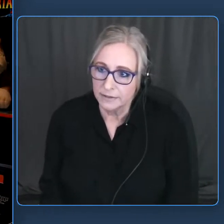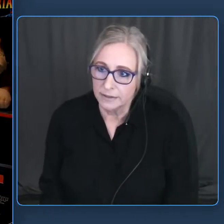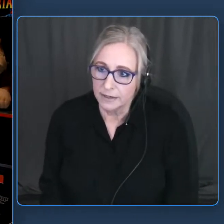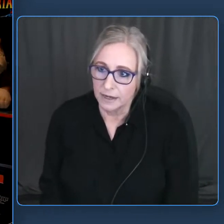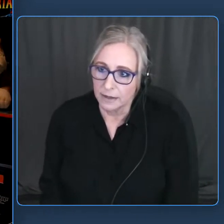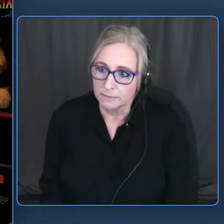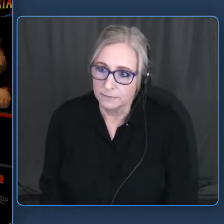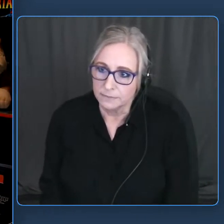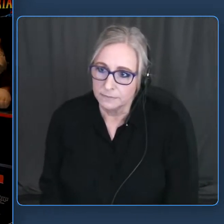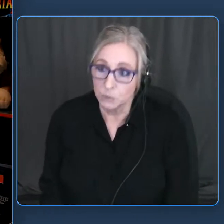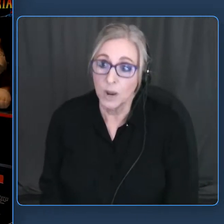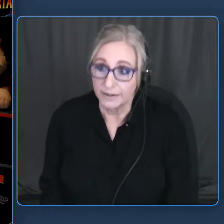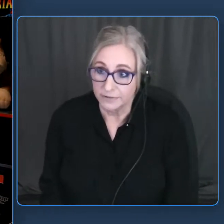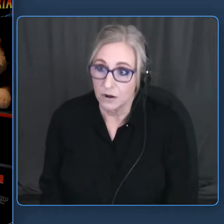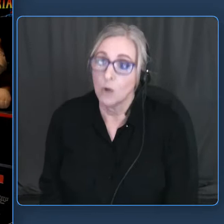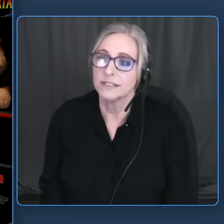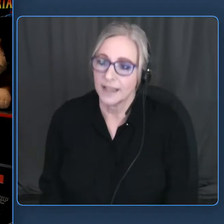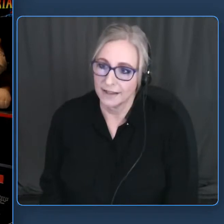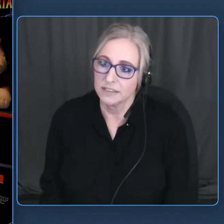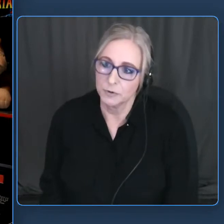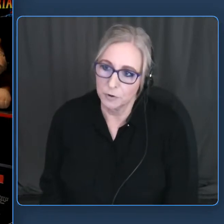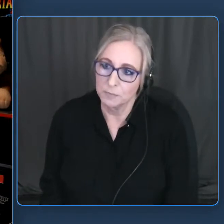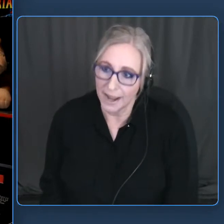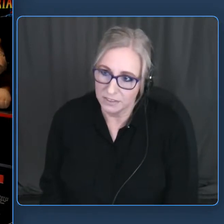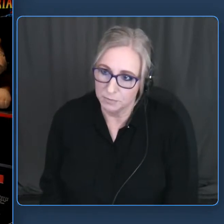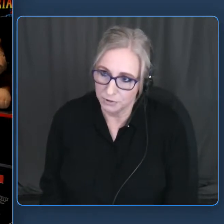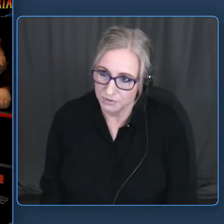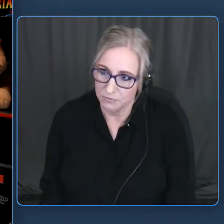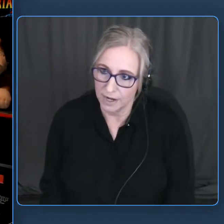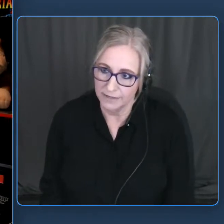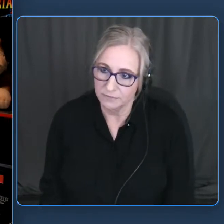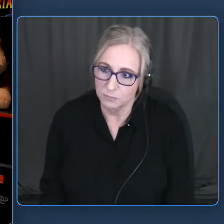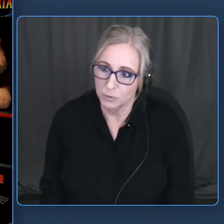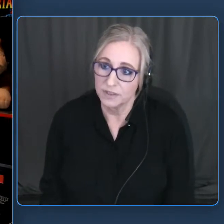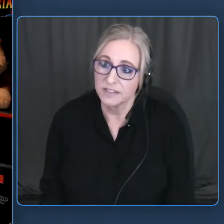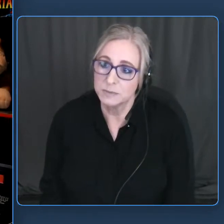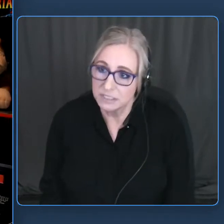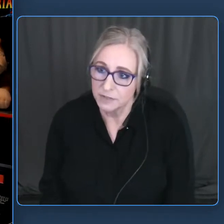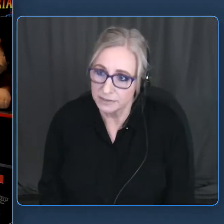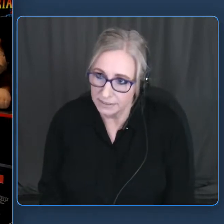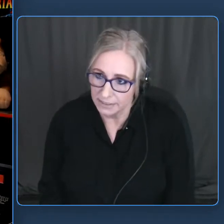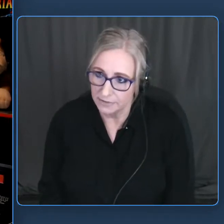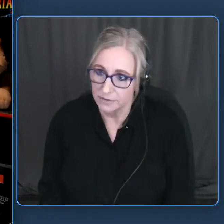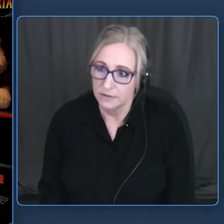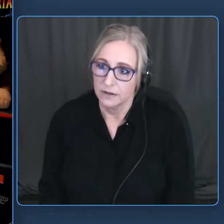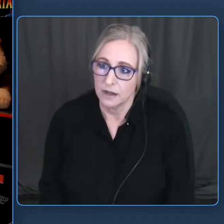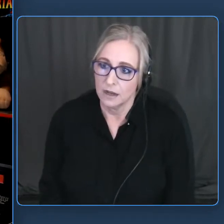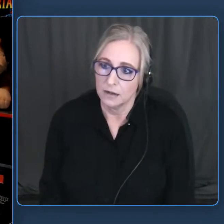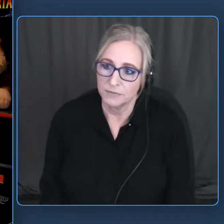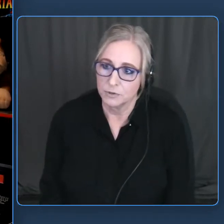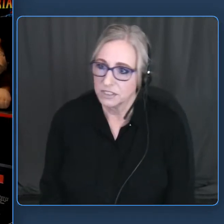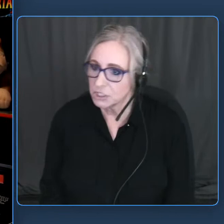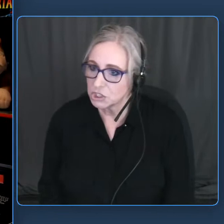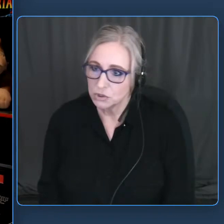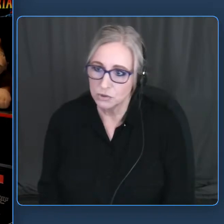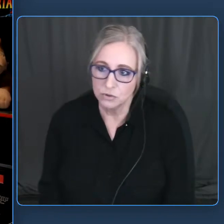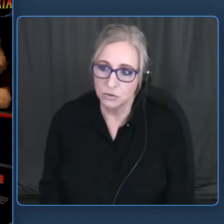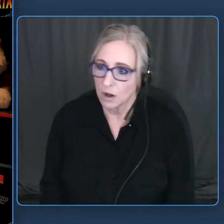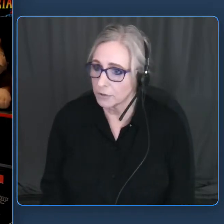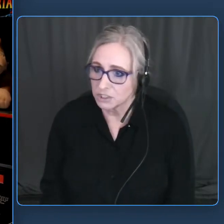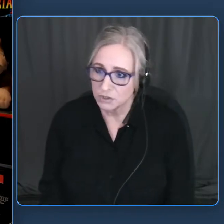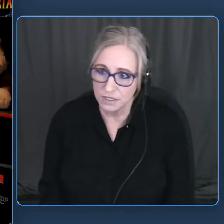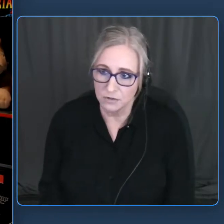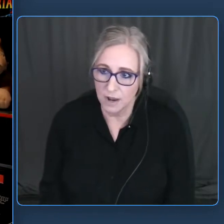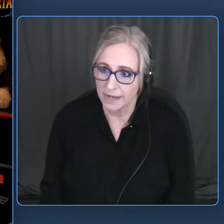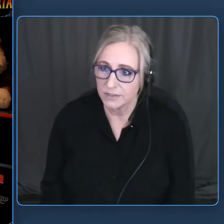But you're right. Always ask and refer back to the person, right? What they specifically need. If there's an issue